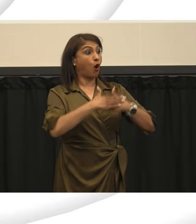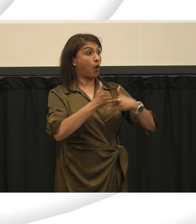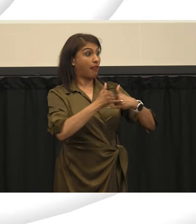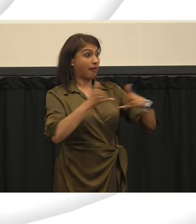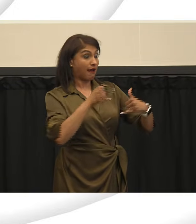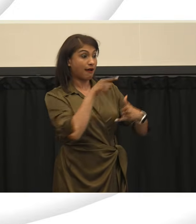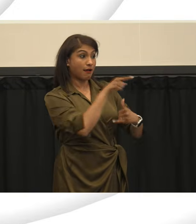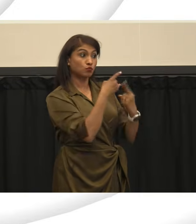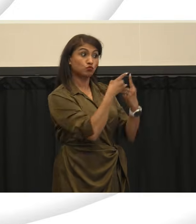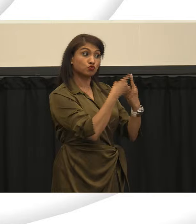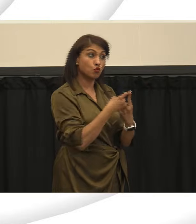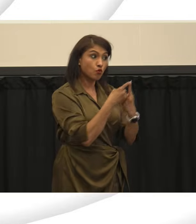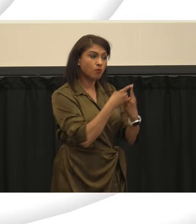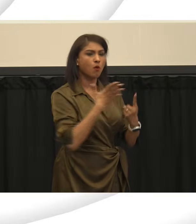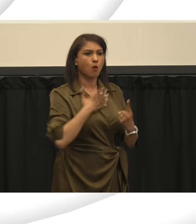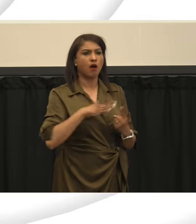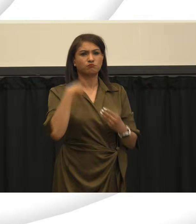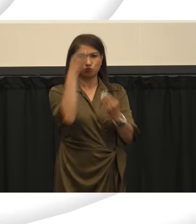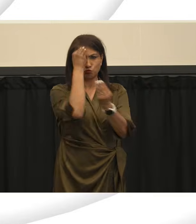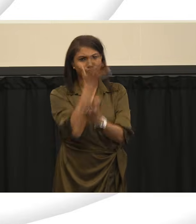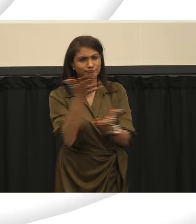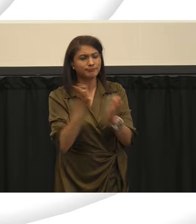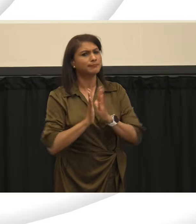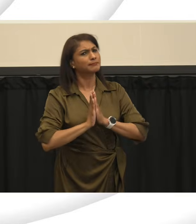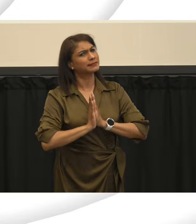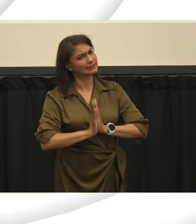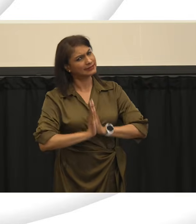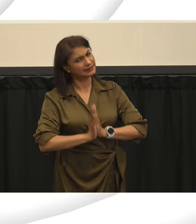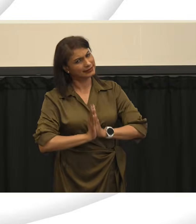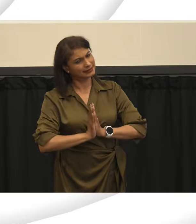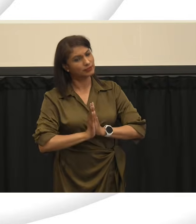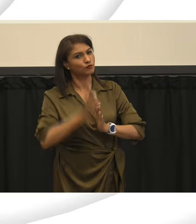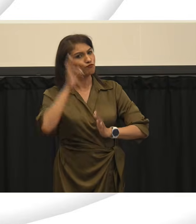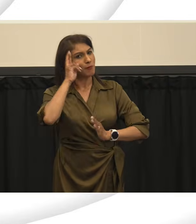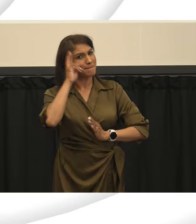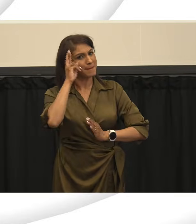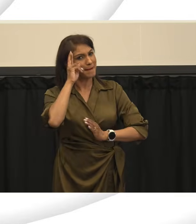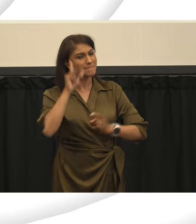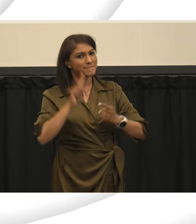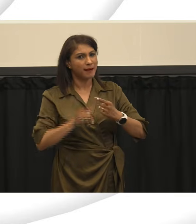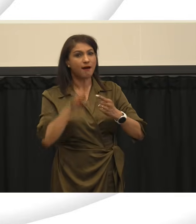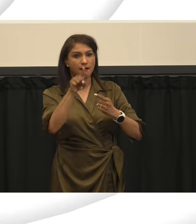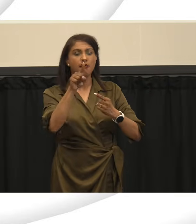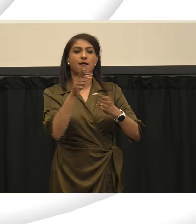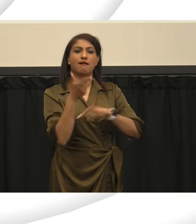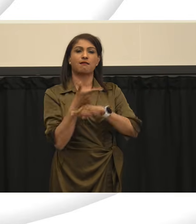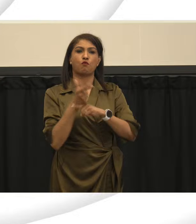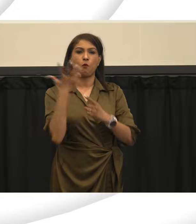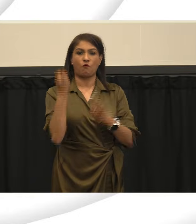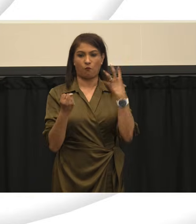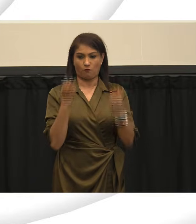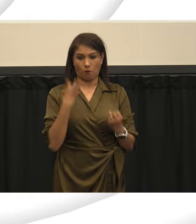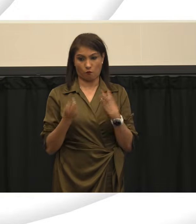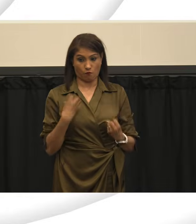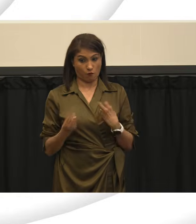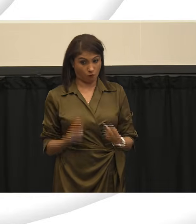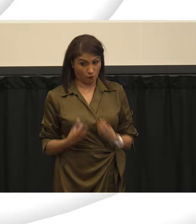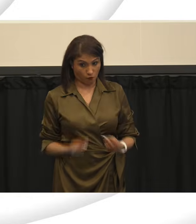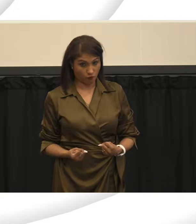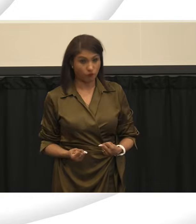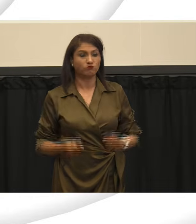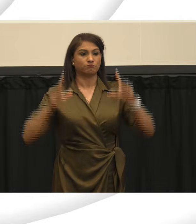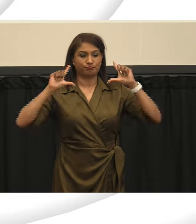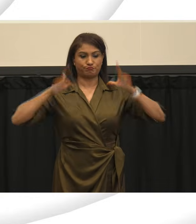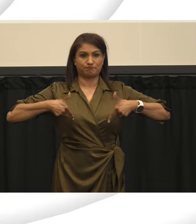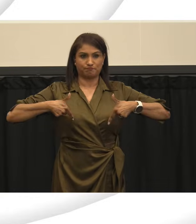Firstly, for the viewers online, we would just like to request that have your